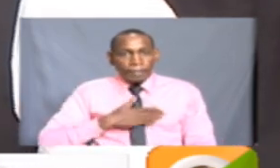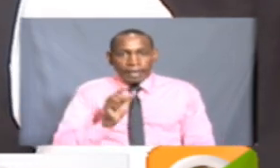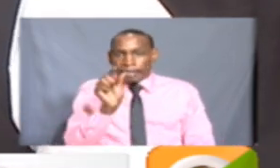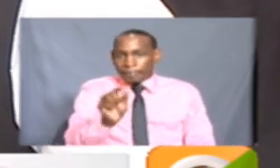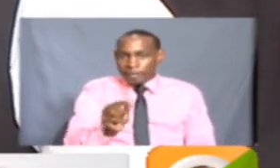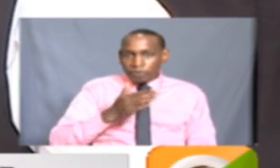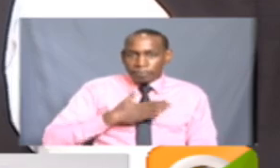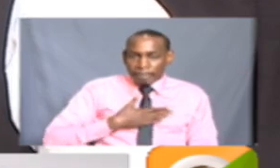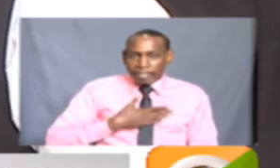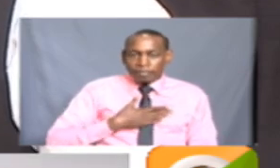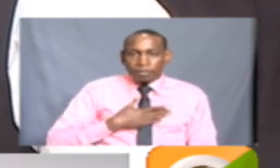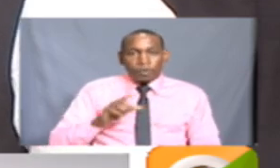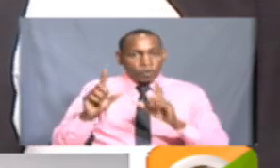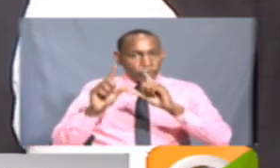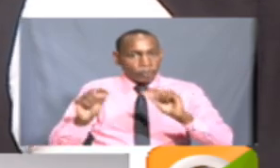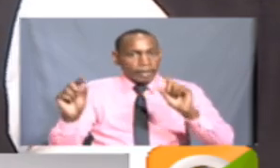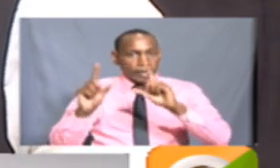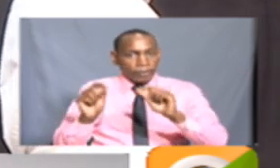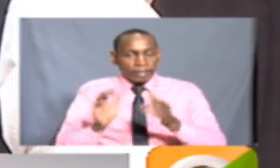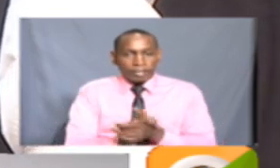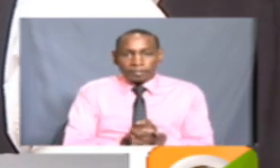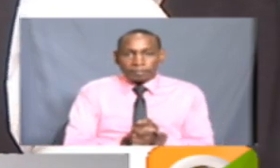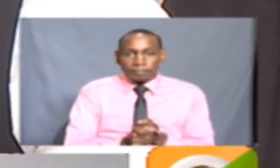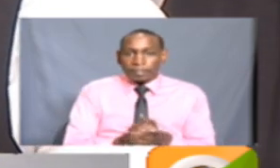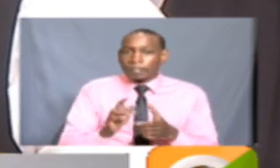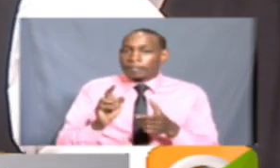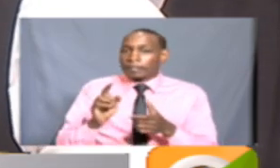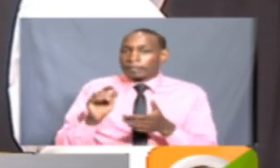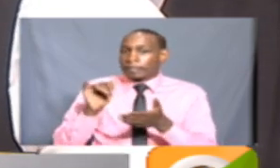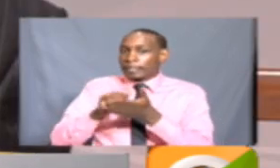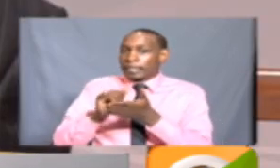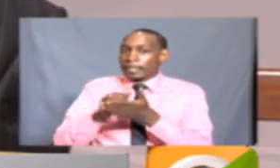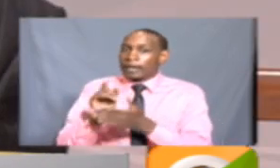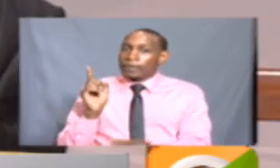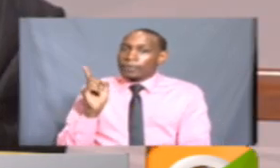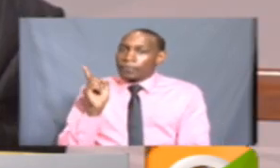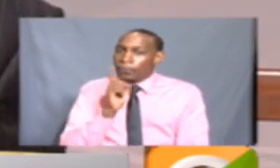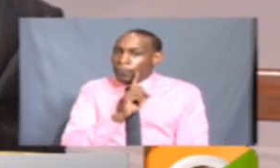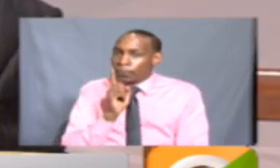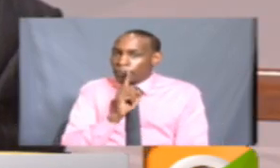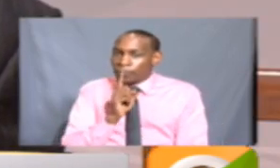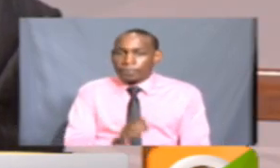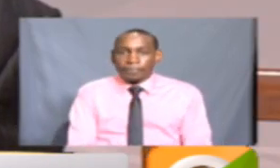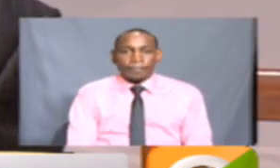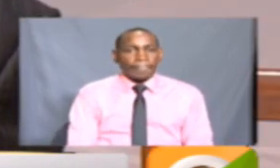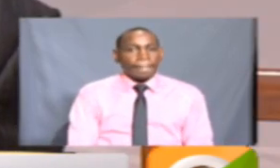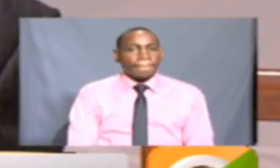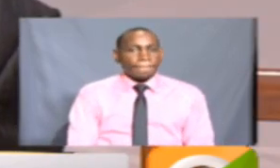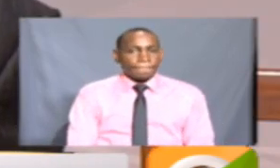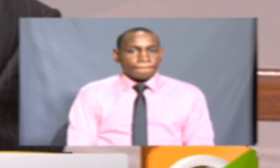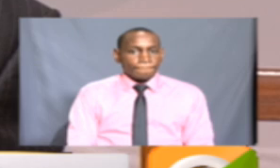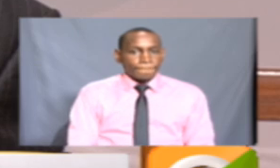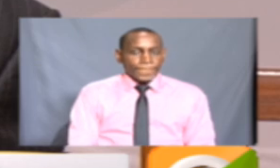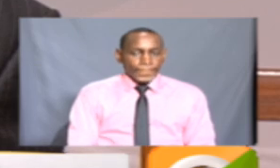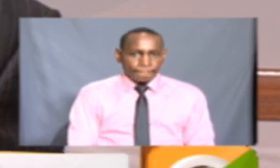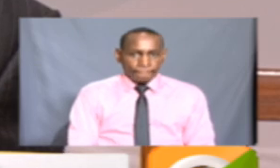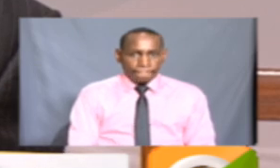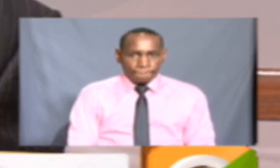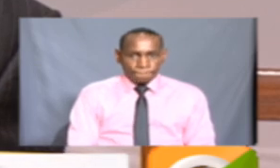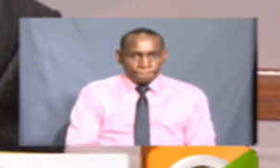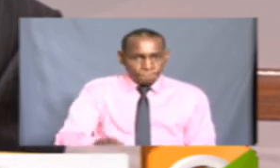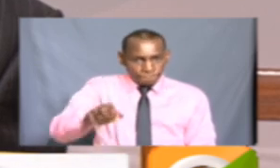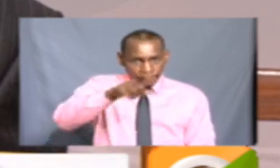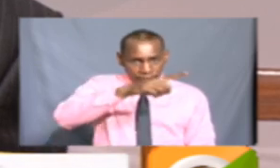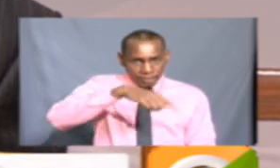Mtu wetu, this, that. And that is dangerous. You see, we as a